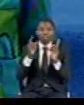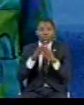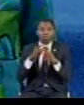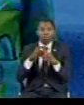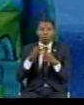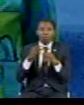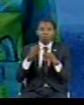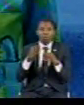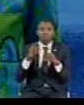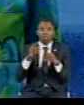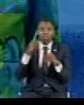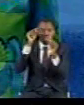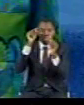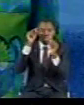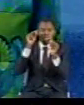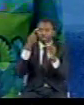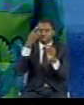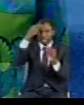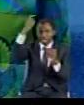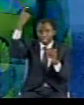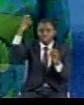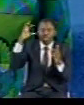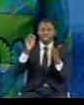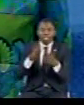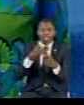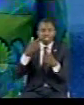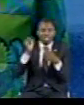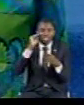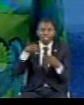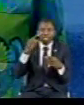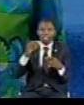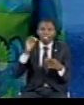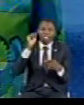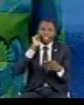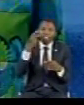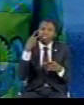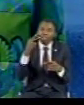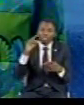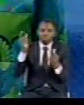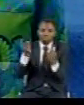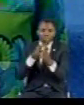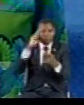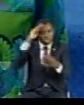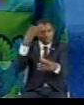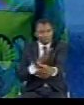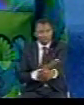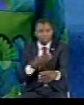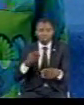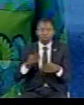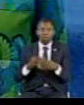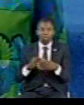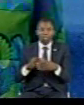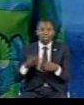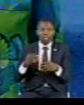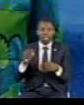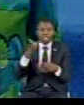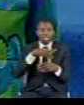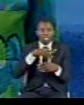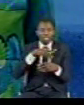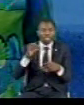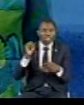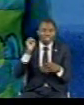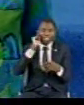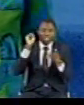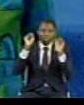tell me, dearest, I saw my first son. He will call the name, call the second one. That I imagine their face. She couldn't see